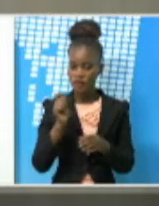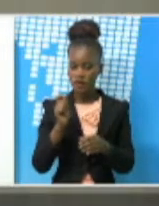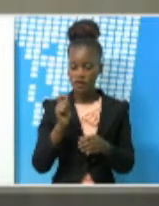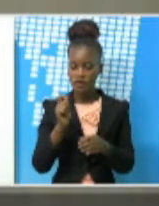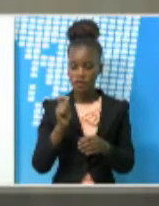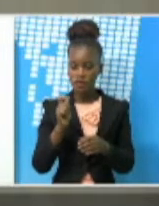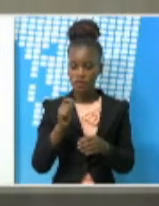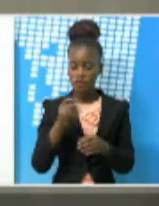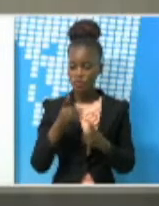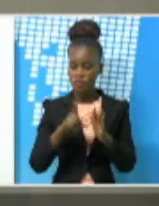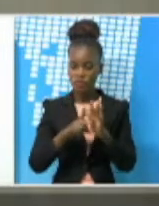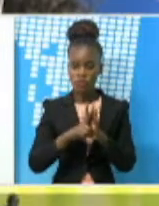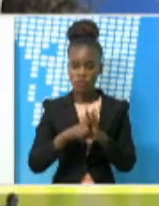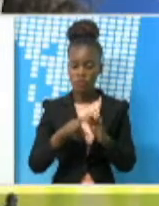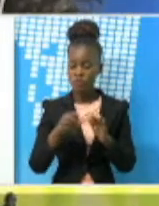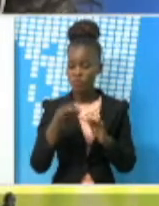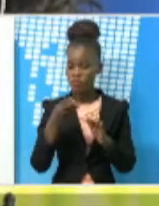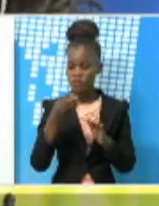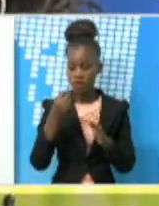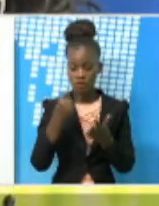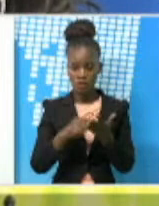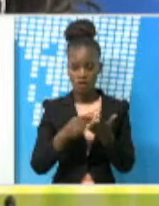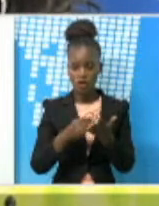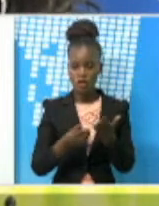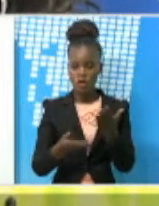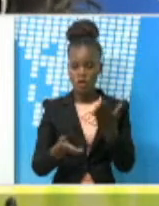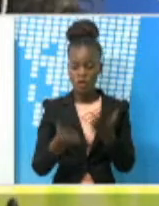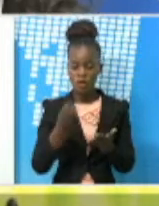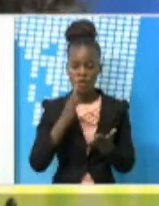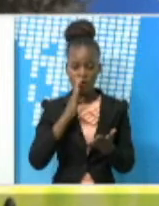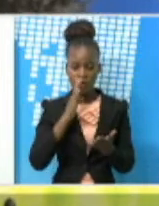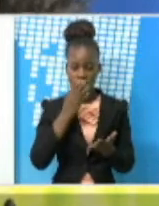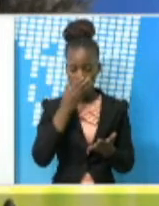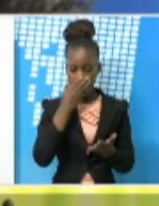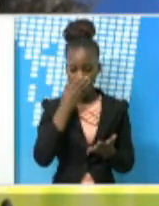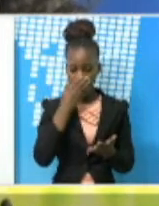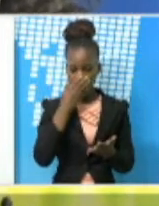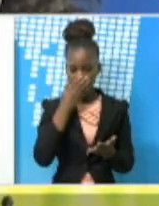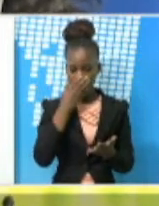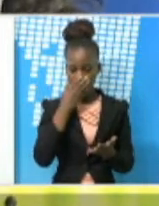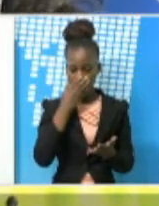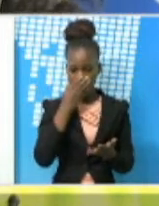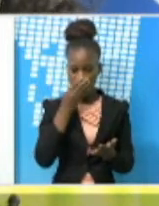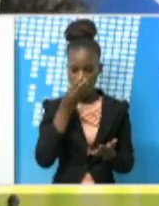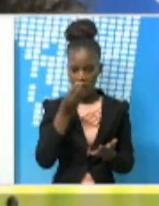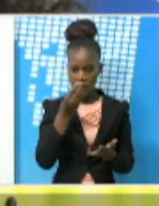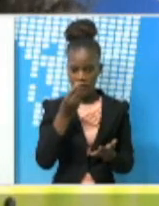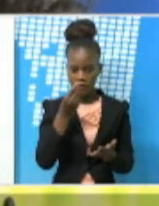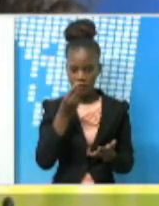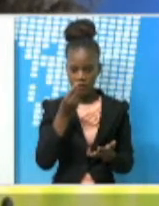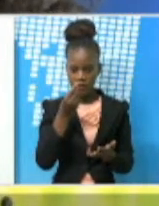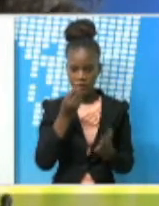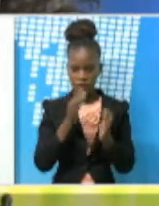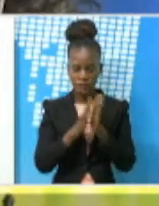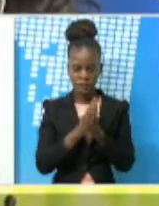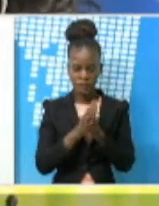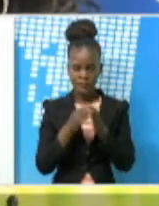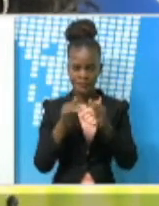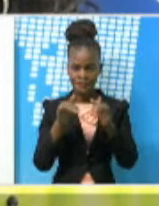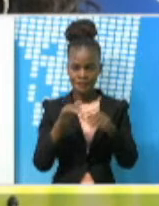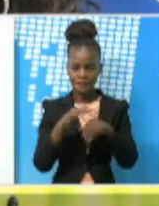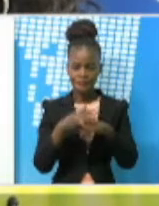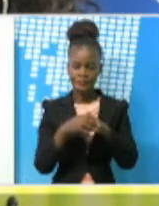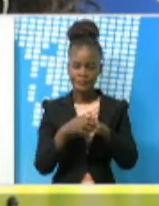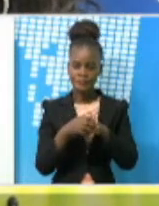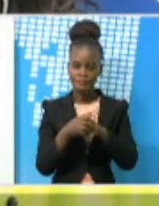regulations and laws of Uganda. Maybe to maintain the spectrum around finance and rural industrialization, I recently